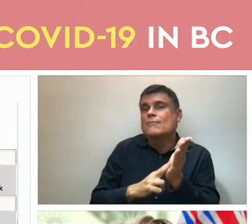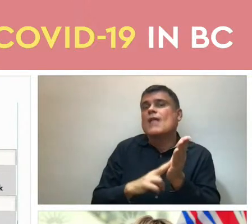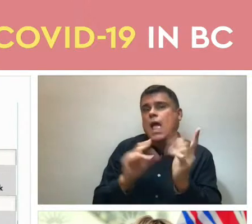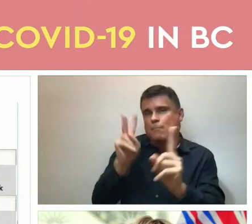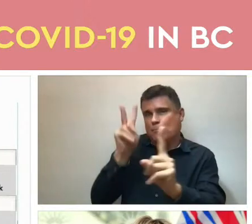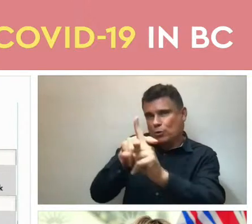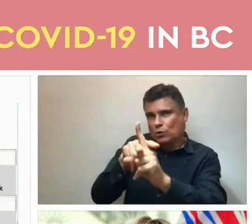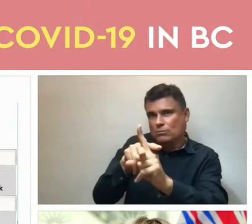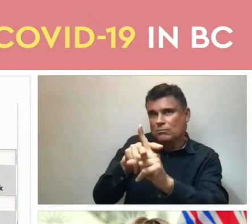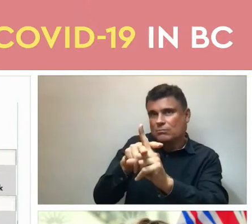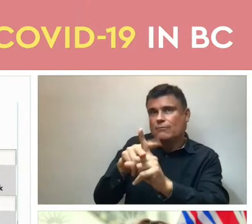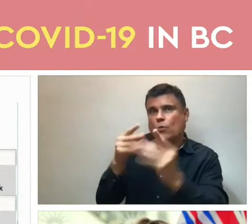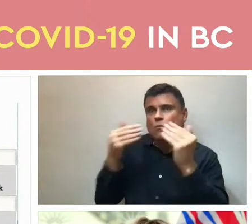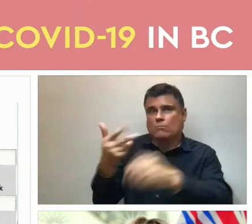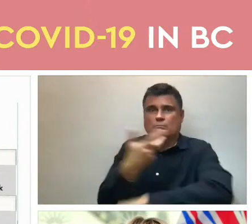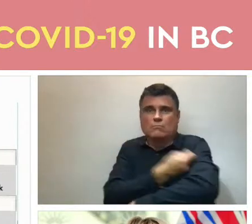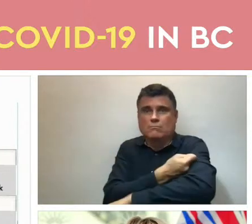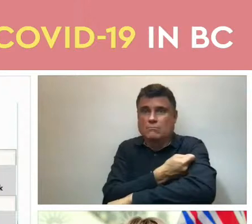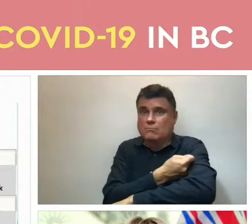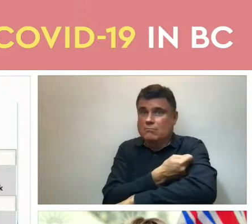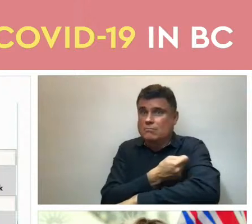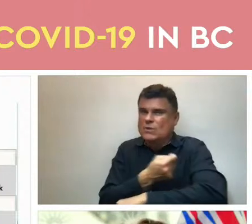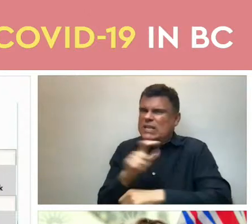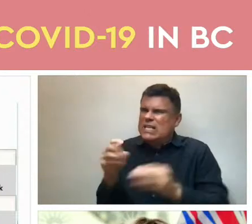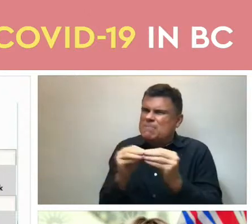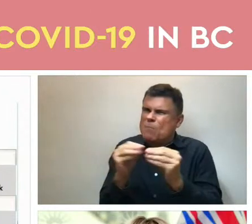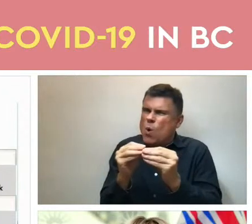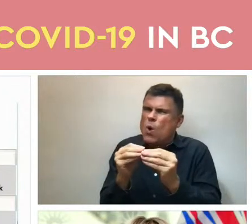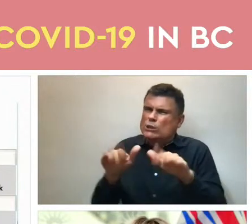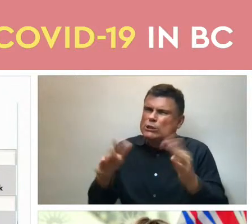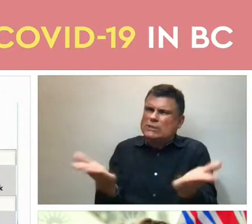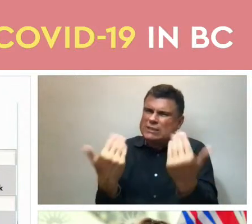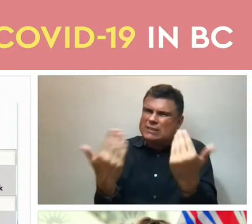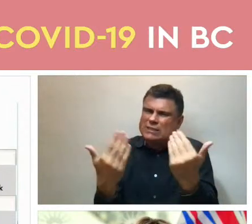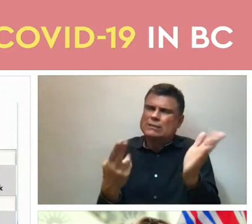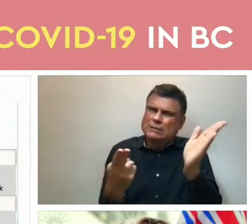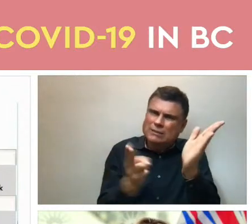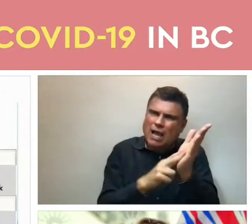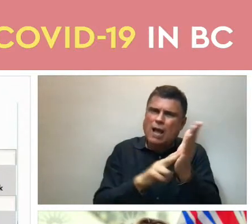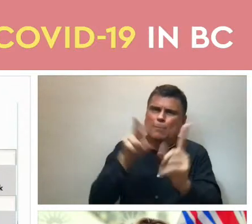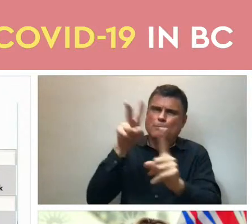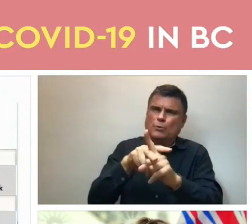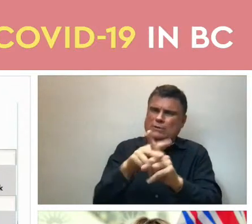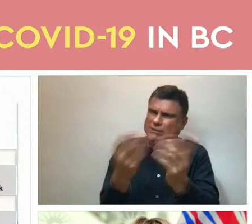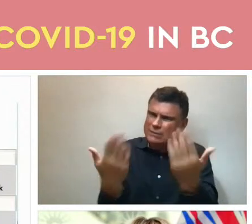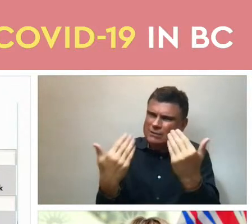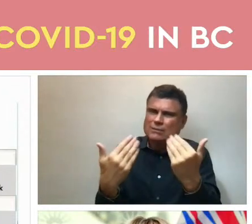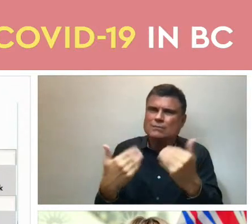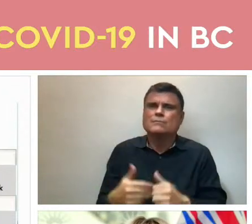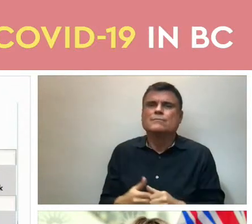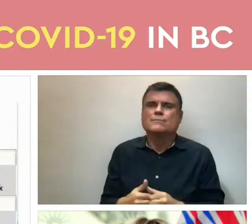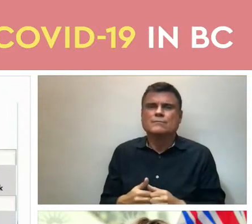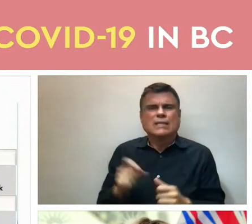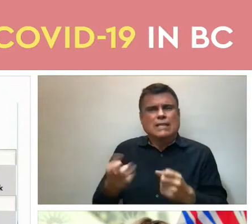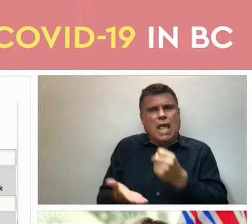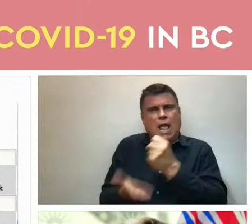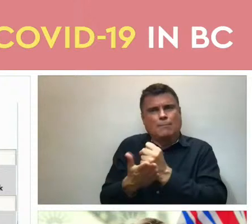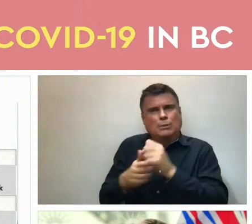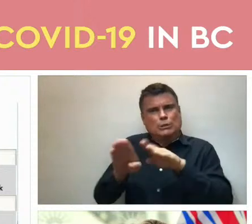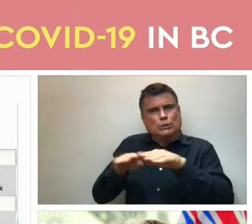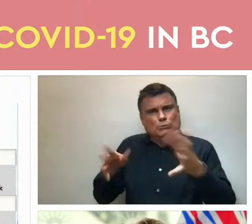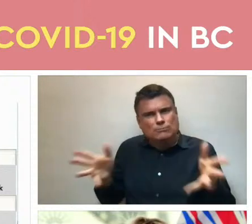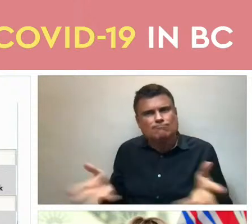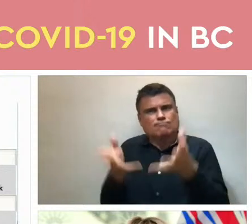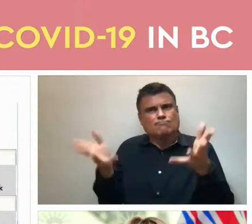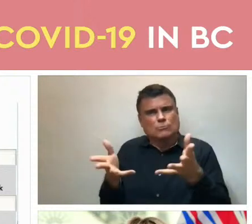received their vaccine. But we need to get those numbers up. Now's the time to protect those young people as we're seeing new